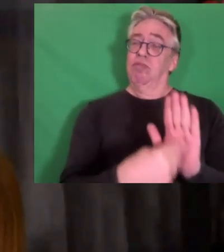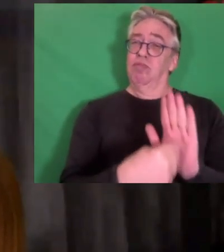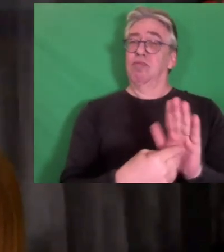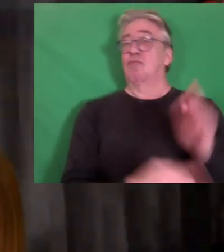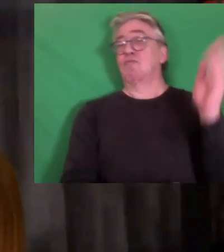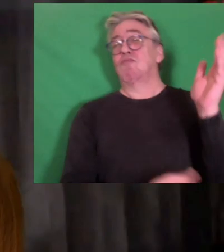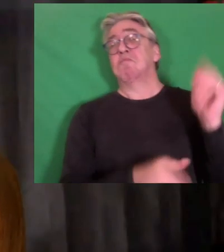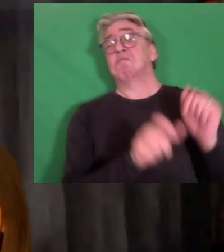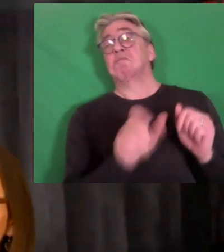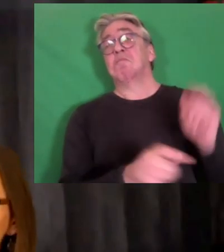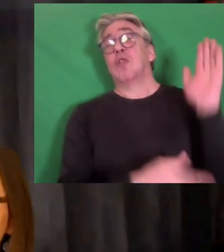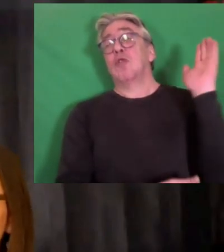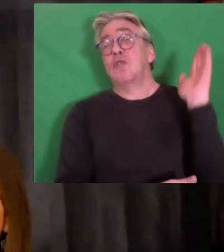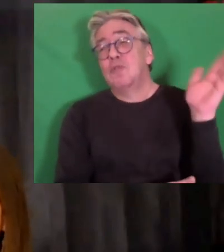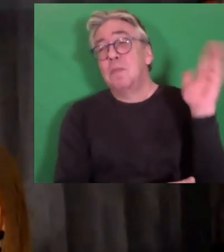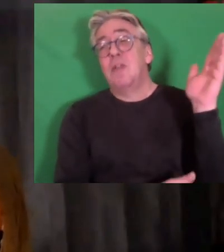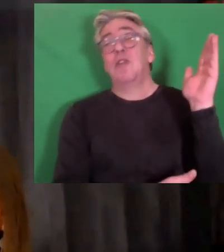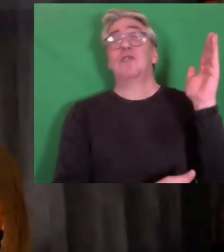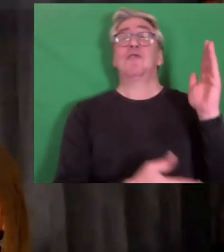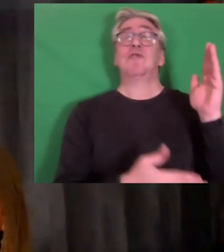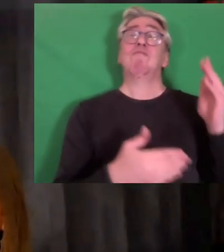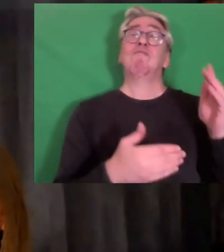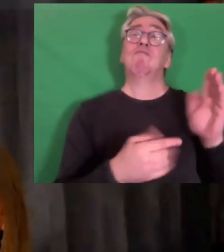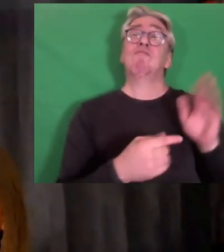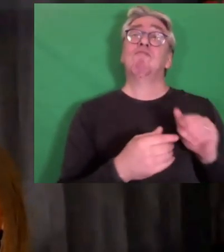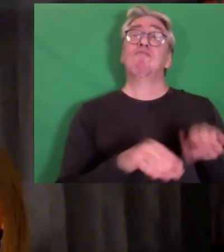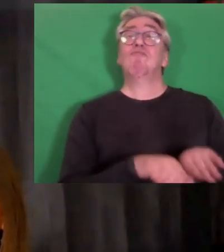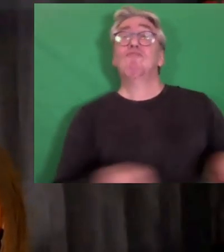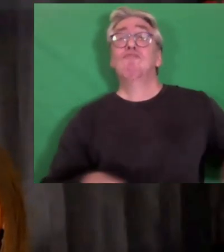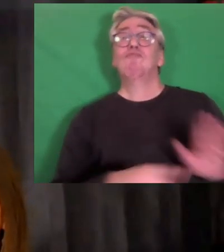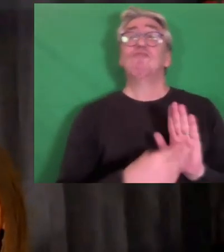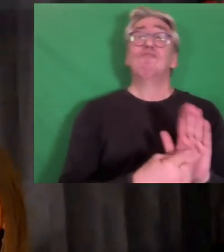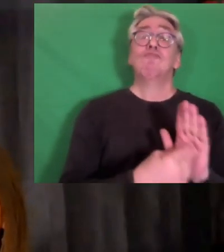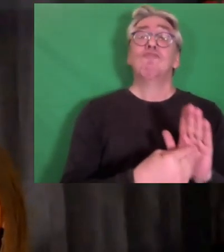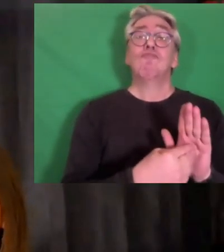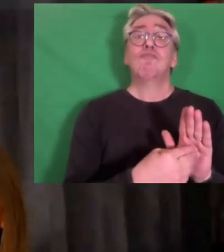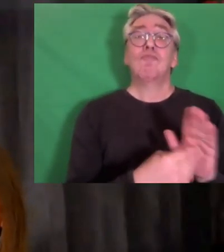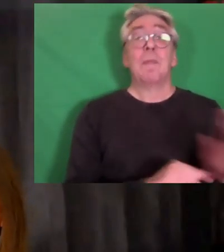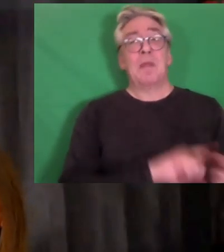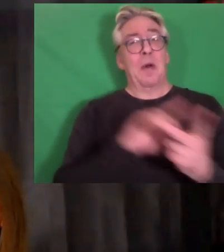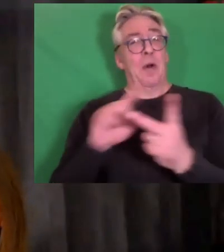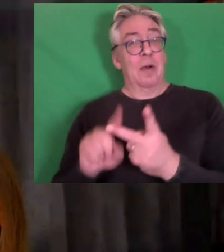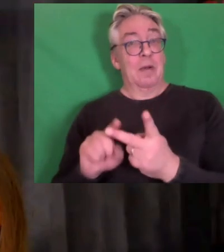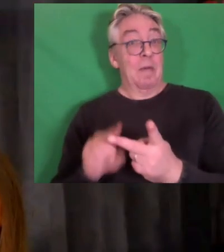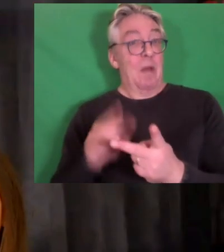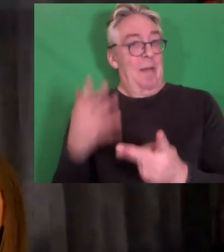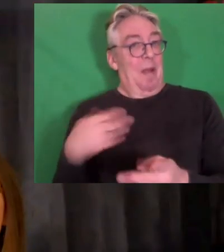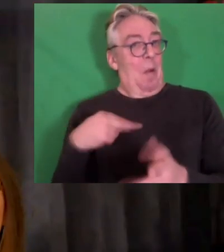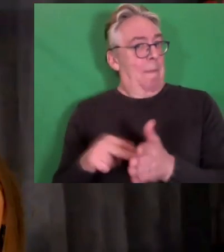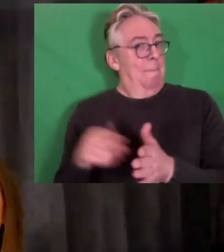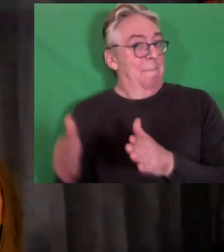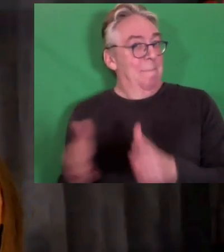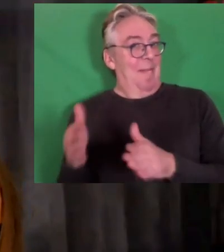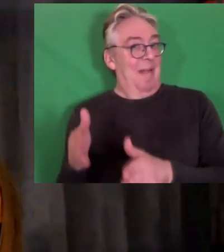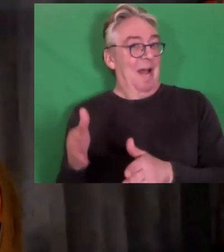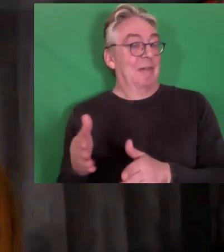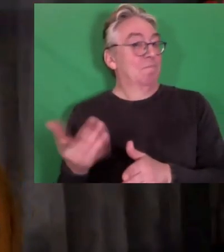local panel and so on and so forth. And the second one is like the Spawnpoint we are planning right now, which is almost completely online.